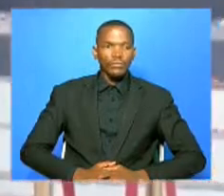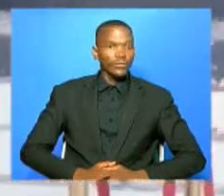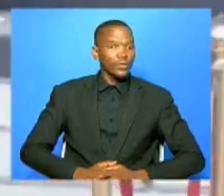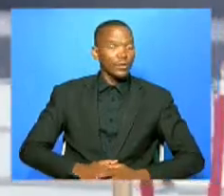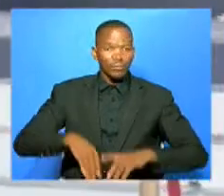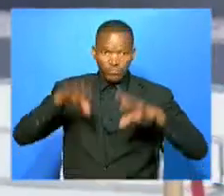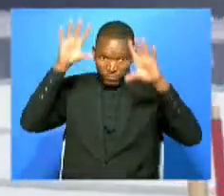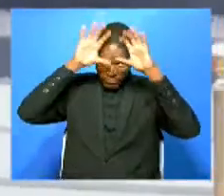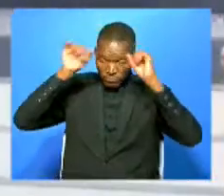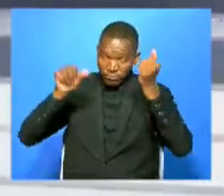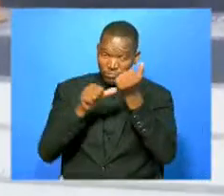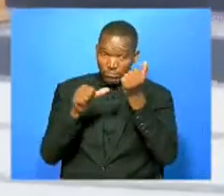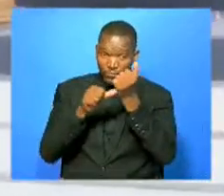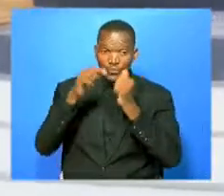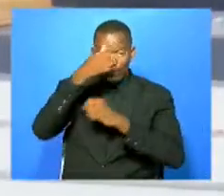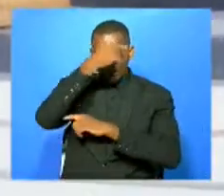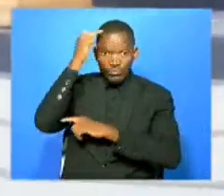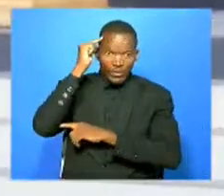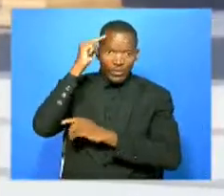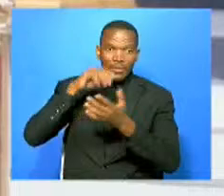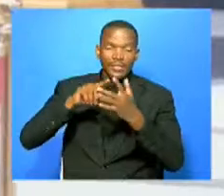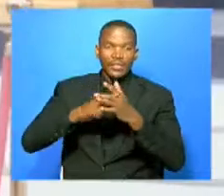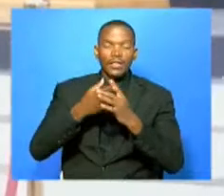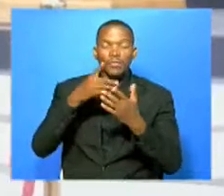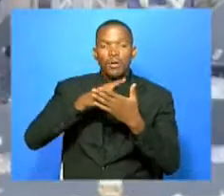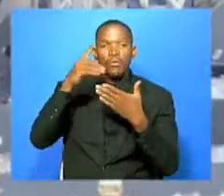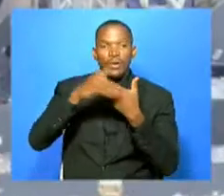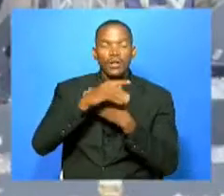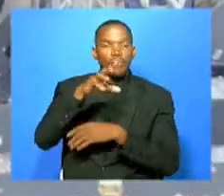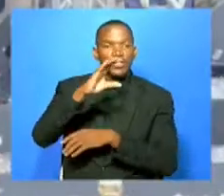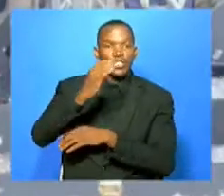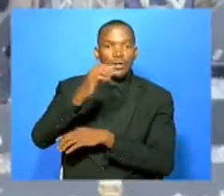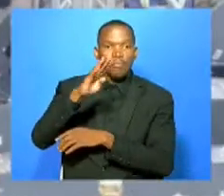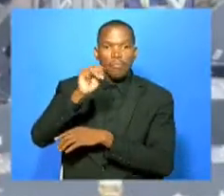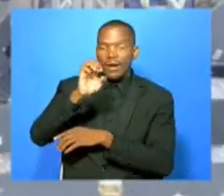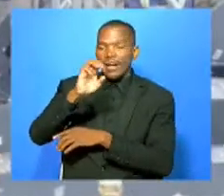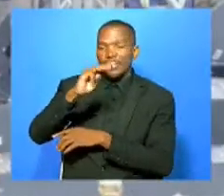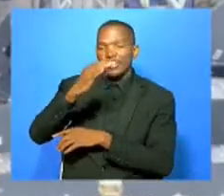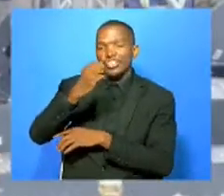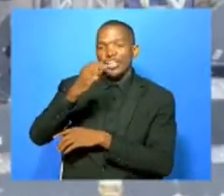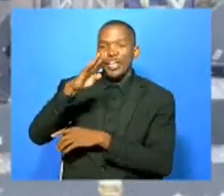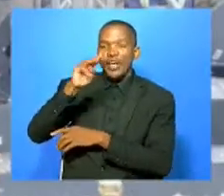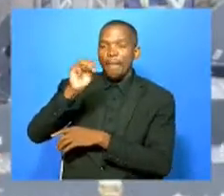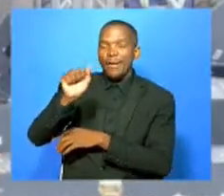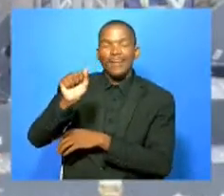Muthusa tau tona reslam ba tsogwana o simoleditse simoso le nne la chema chema.